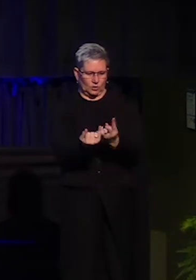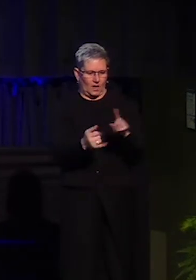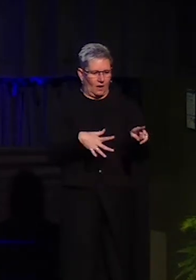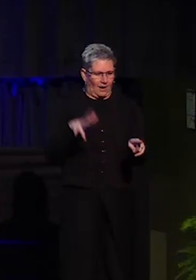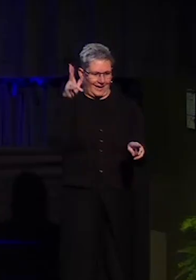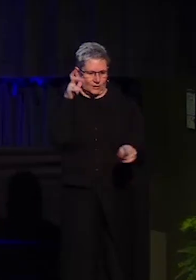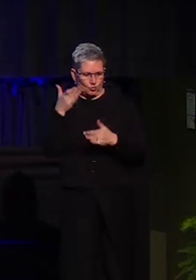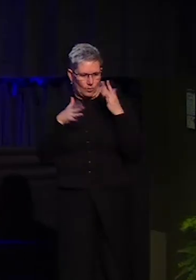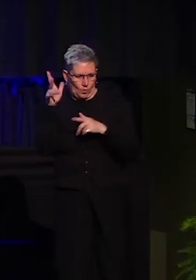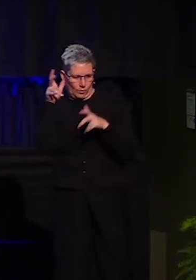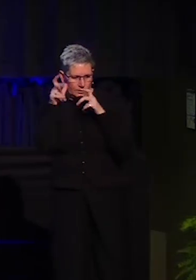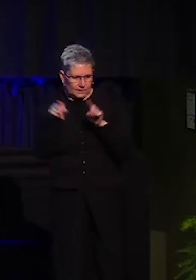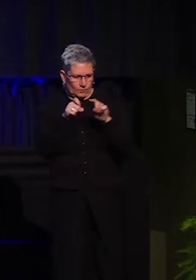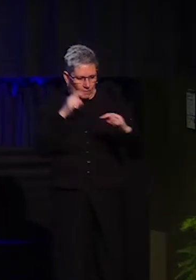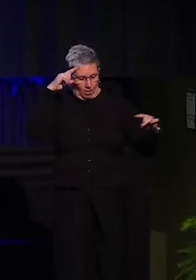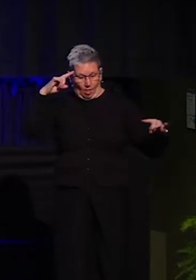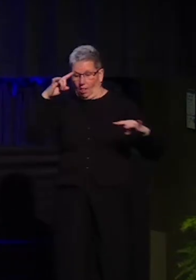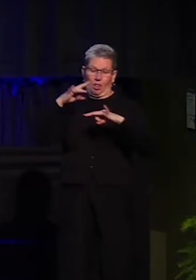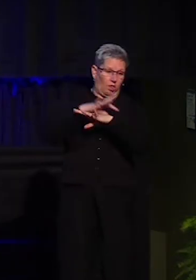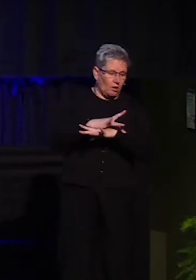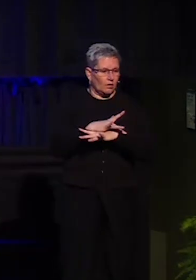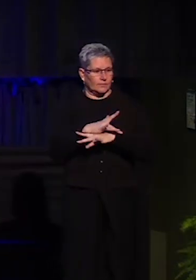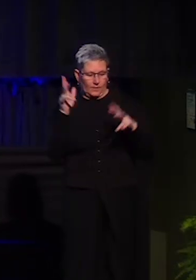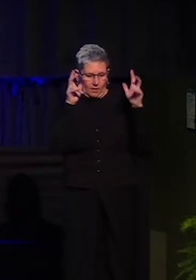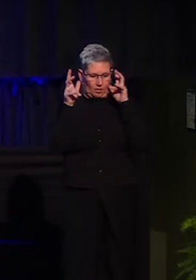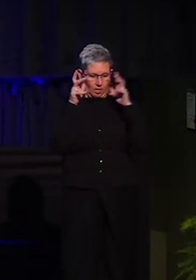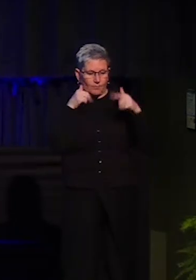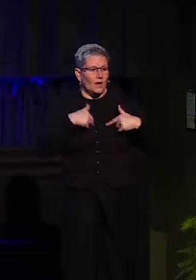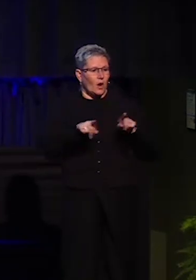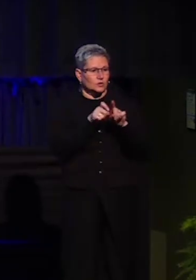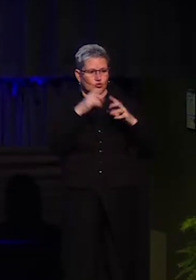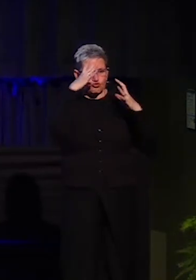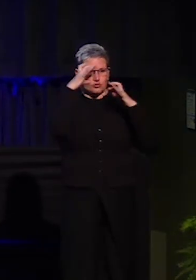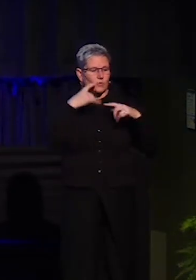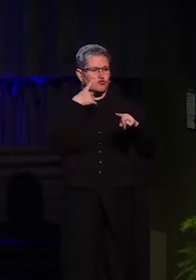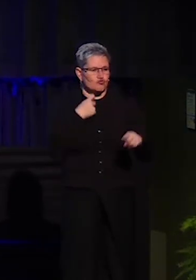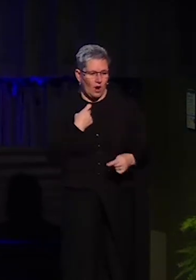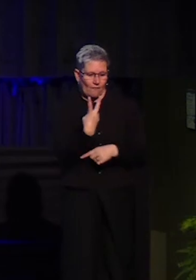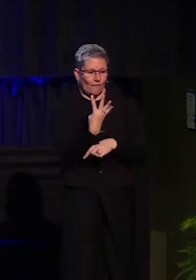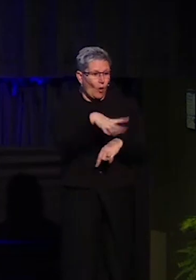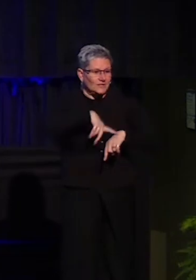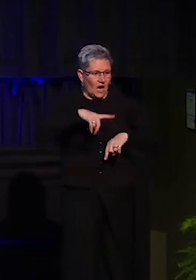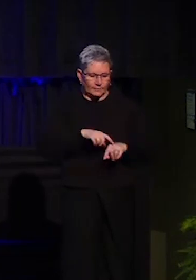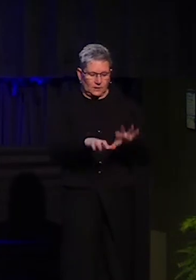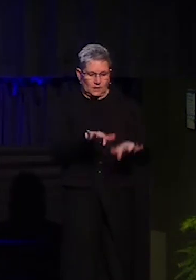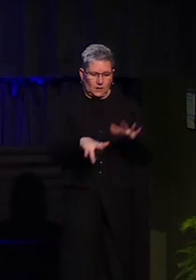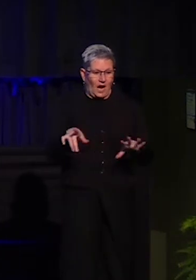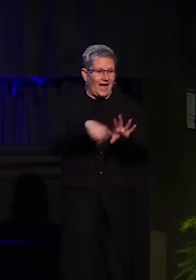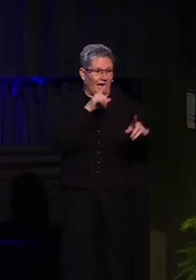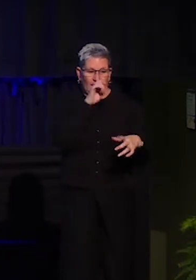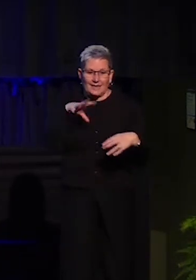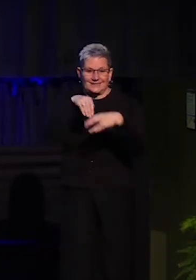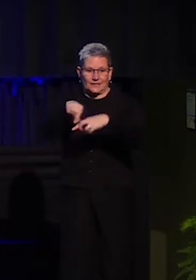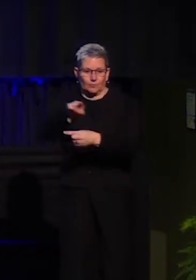to these robot words at the same time. It's all very complex. I'm also feeling stressed because this is 4 goes I've had at this now, and I'm late and holding